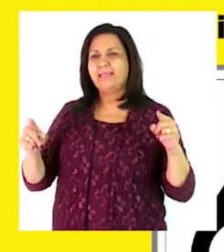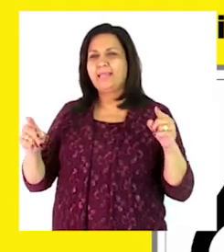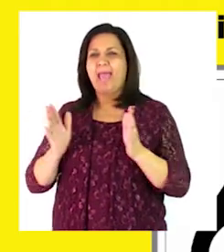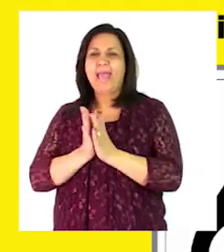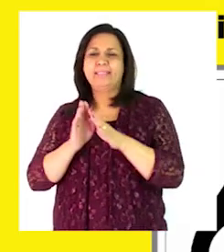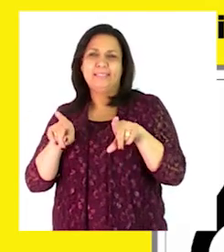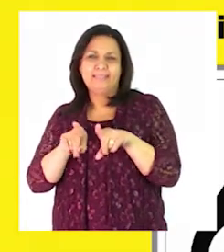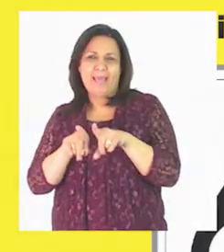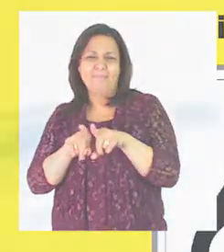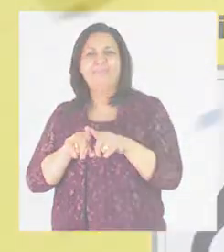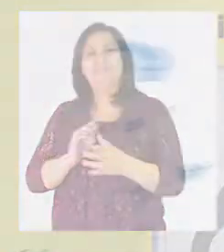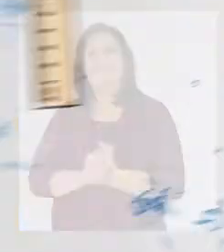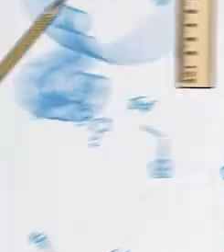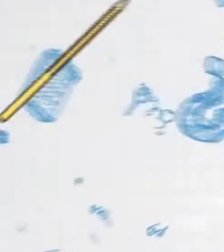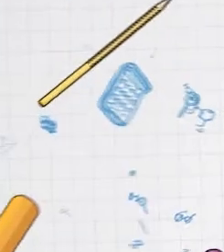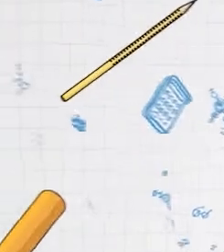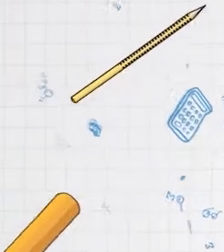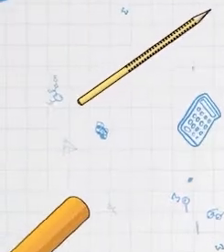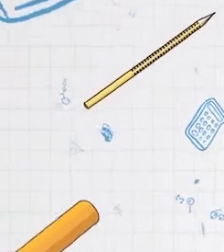and similarities.